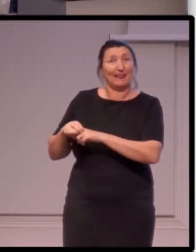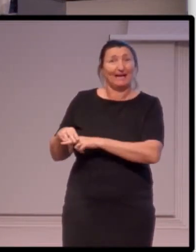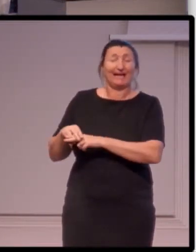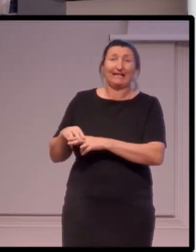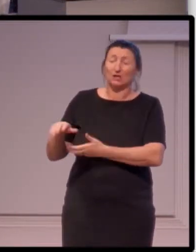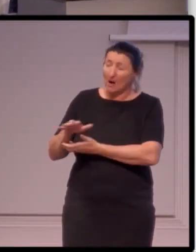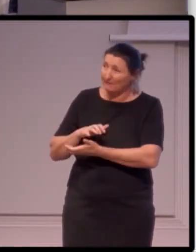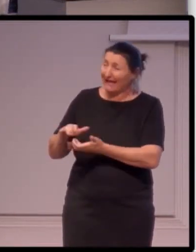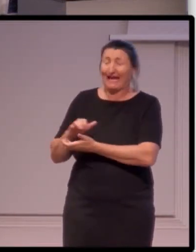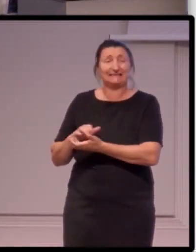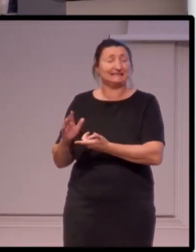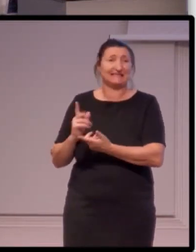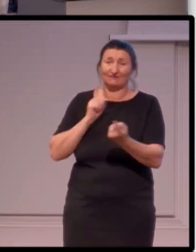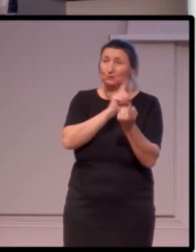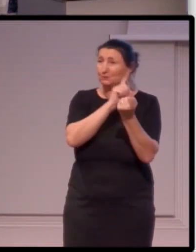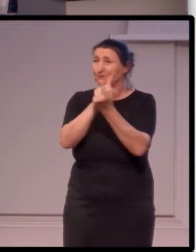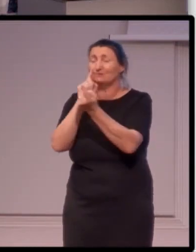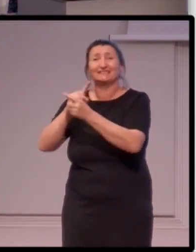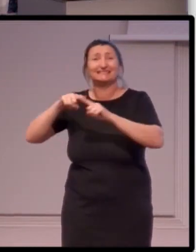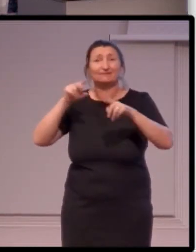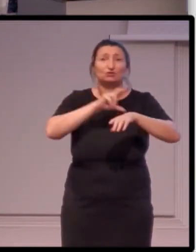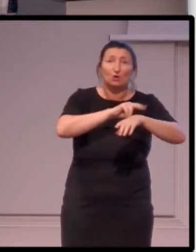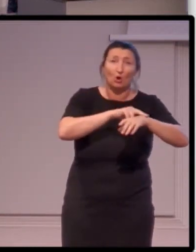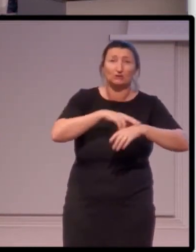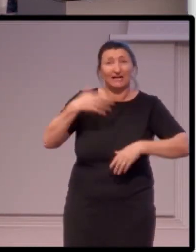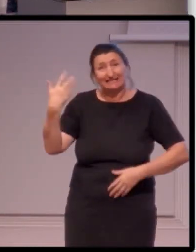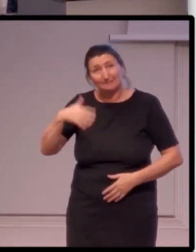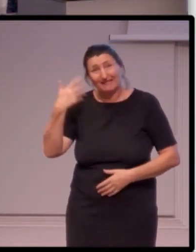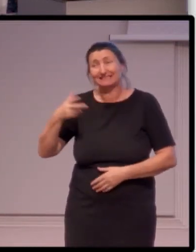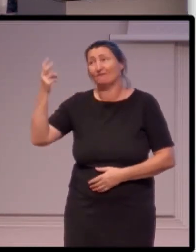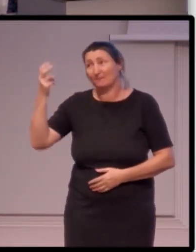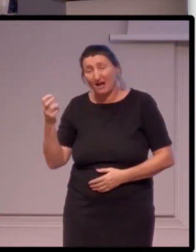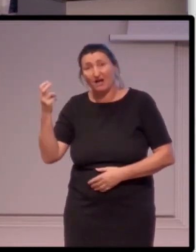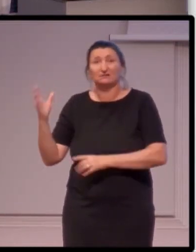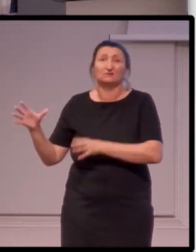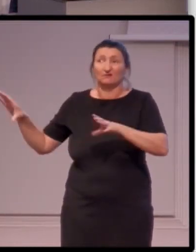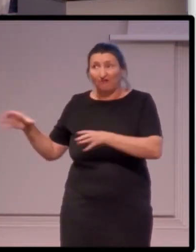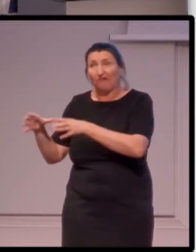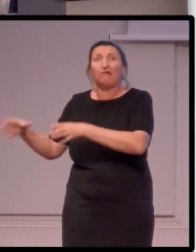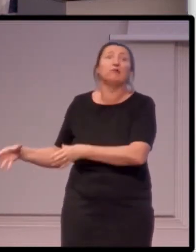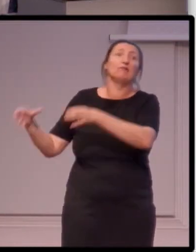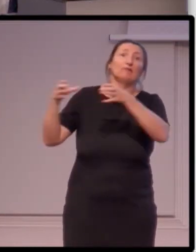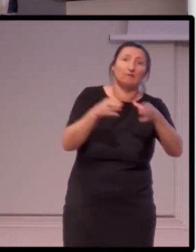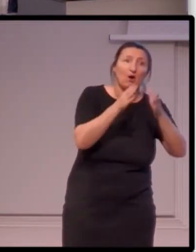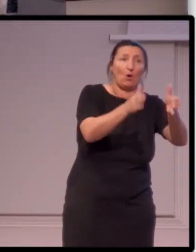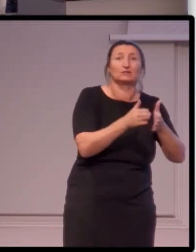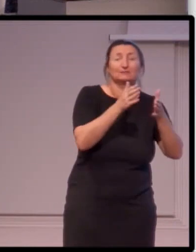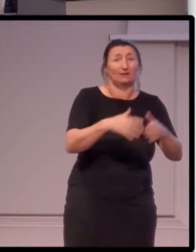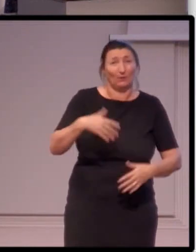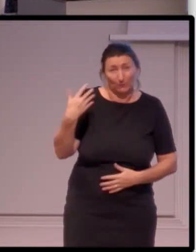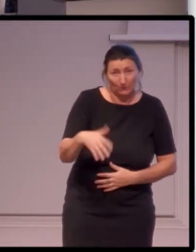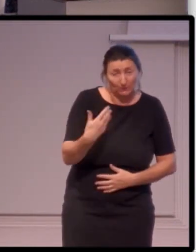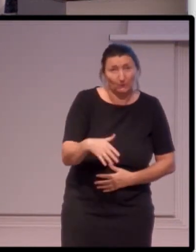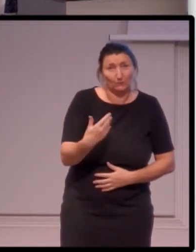needs or they have to see 4 or 5 different people. And that costs a lot when you try and take an adult and 3 children somewhere because there's